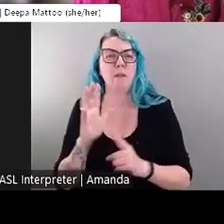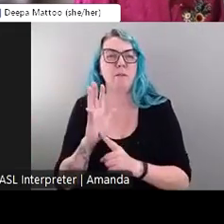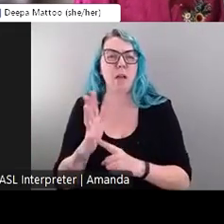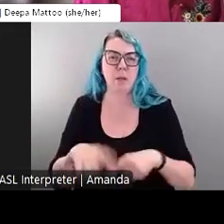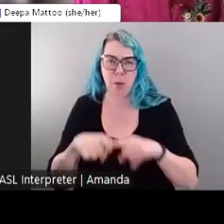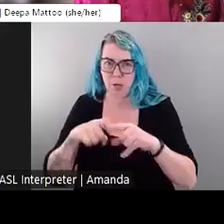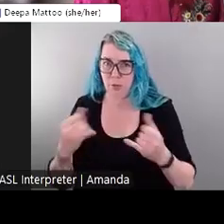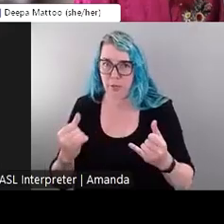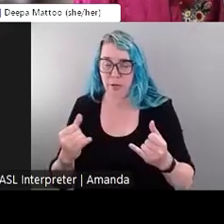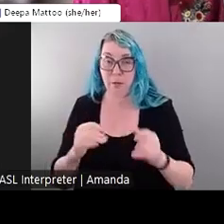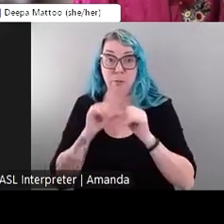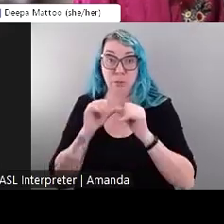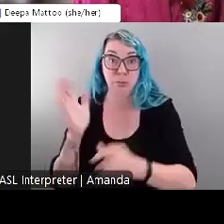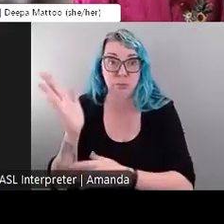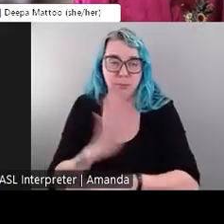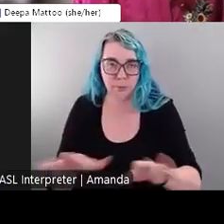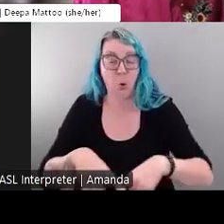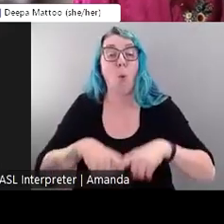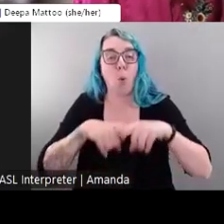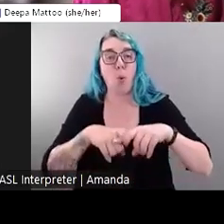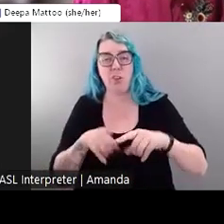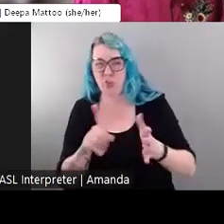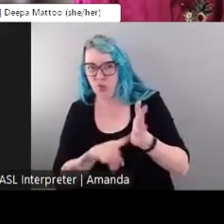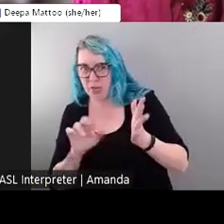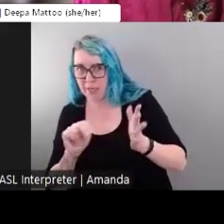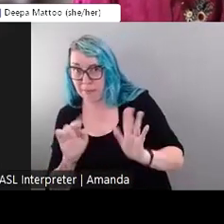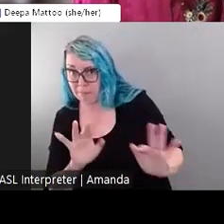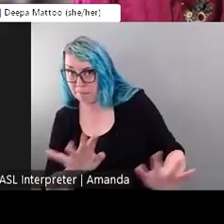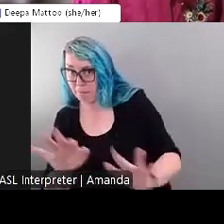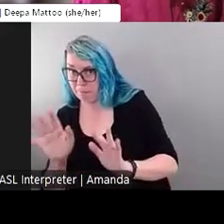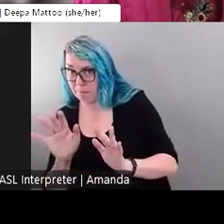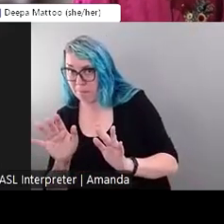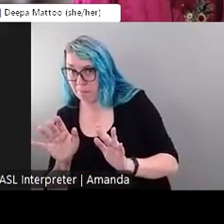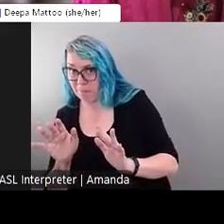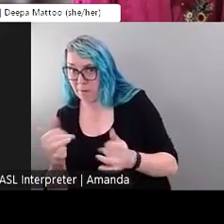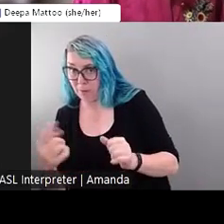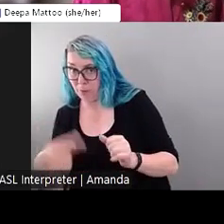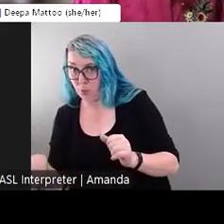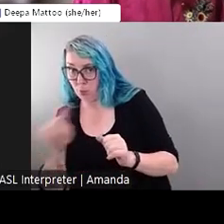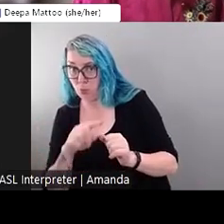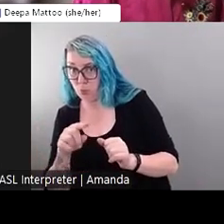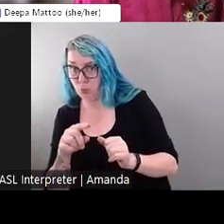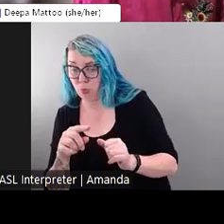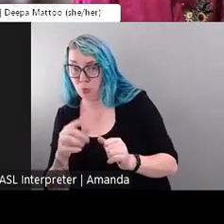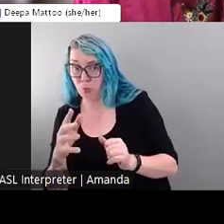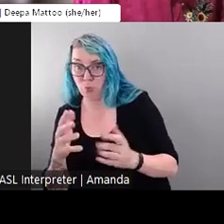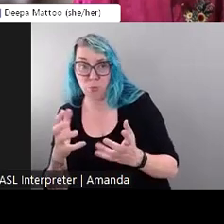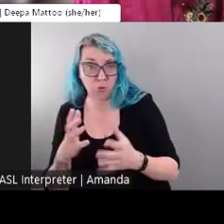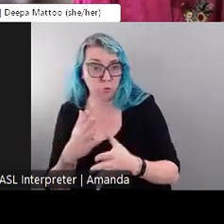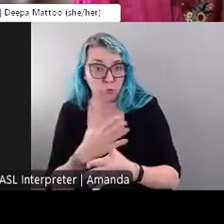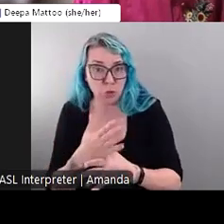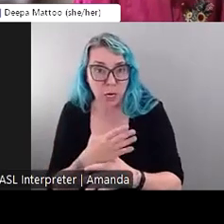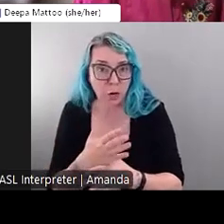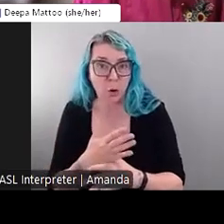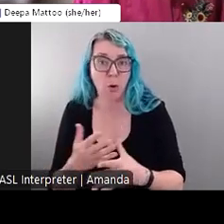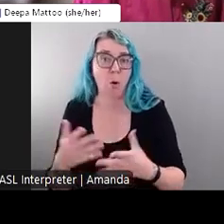in space for all of you. If anyone has any thoughts that they would like to share, you can put them in